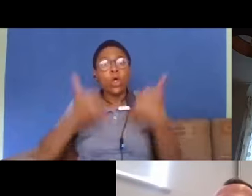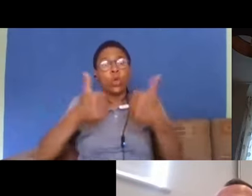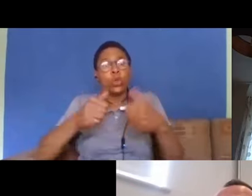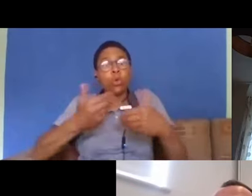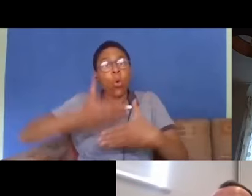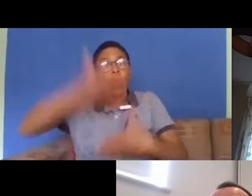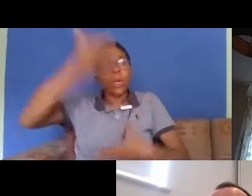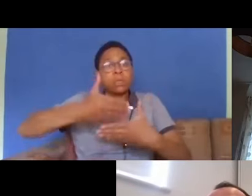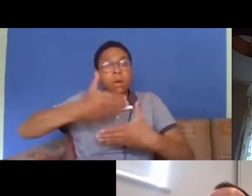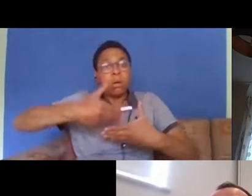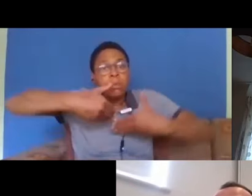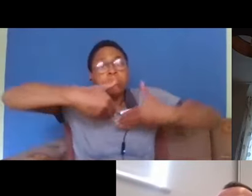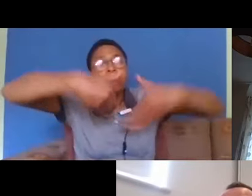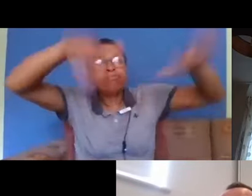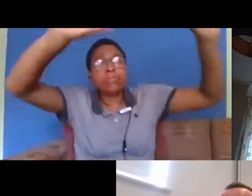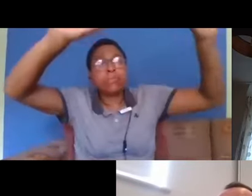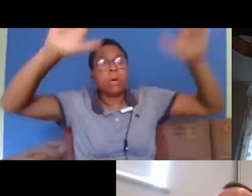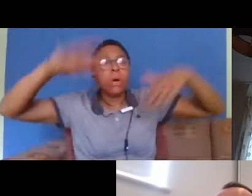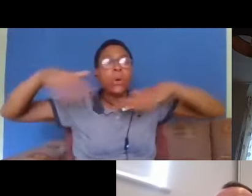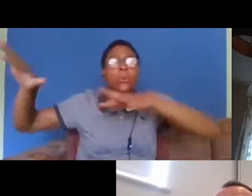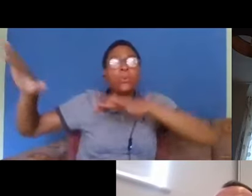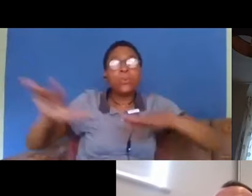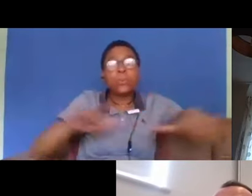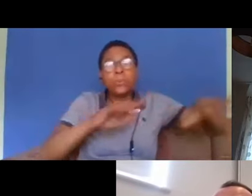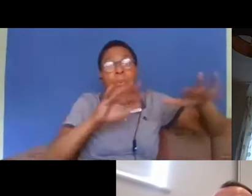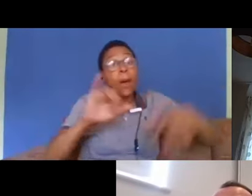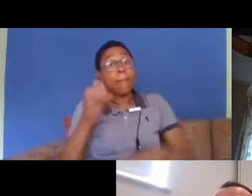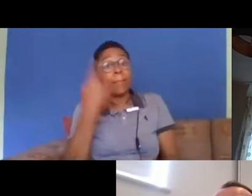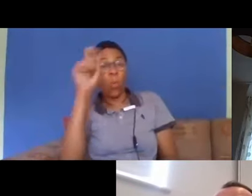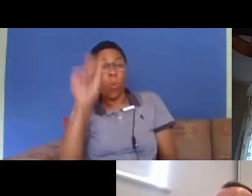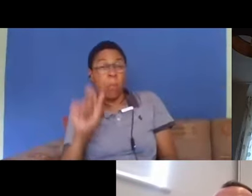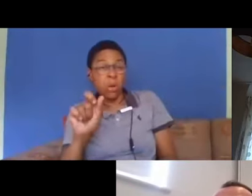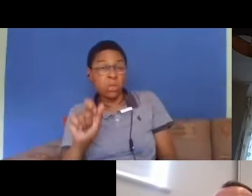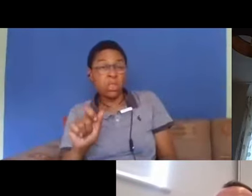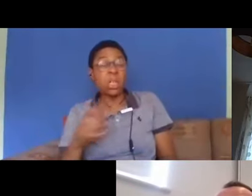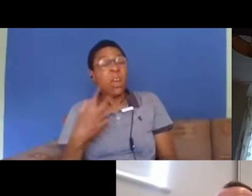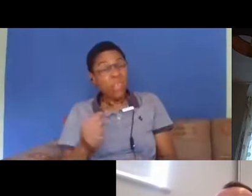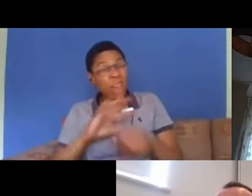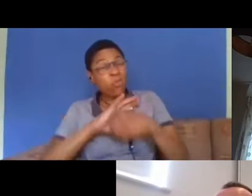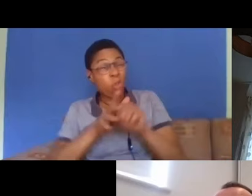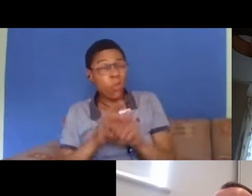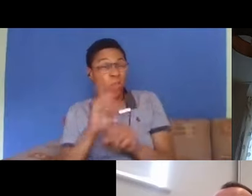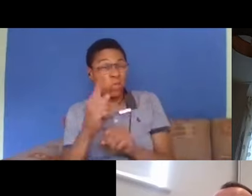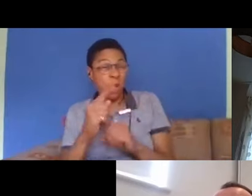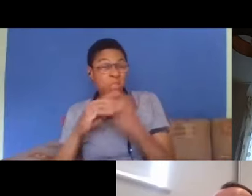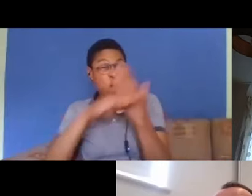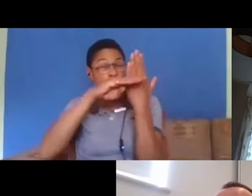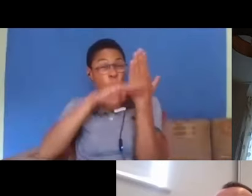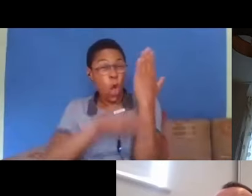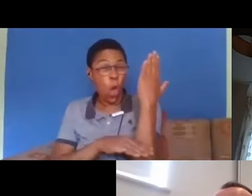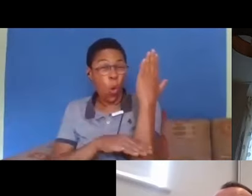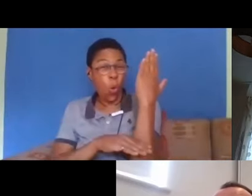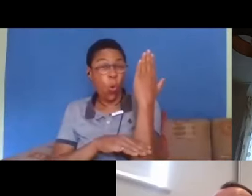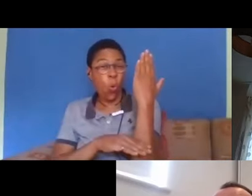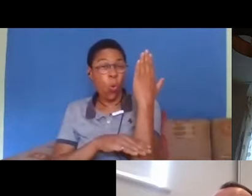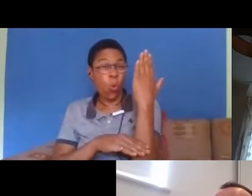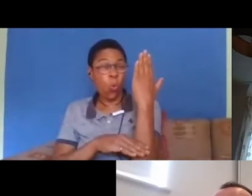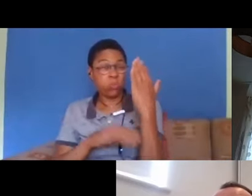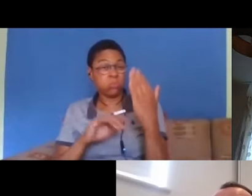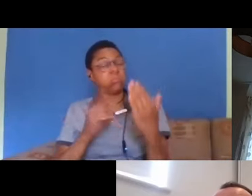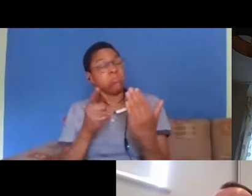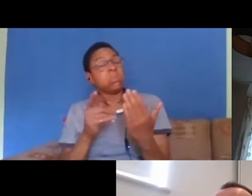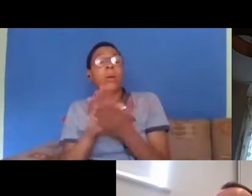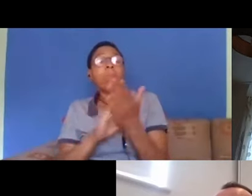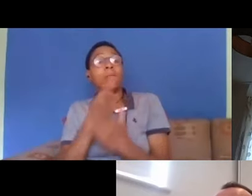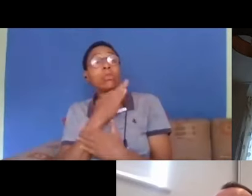person who's got low viral load and is breathing that out, but the air is constantly flowing through, the risks to the